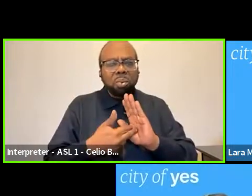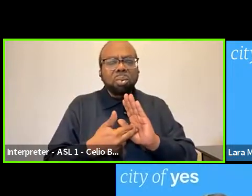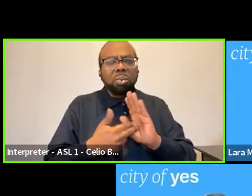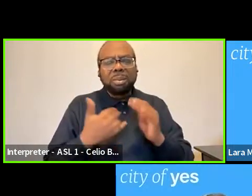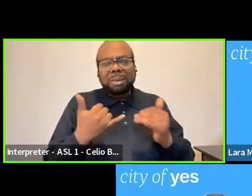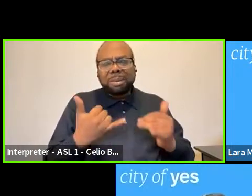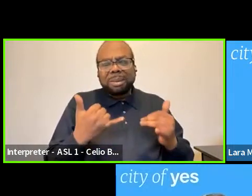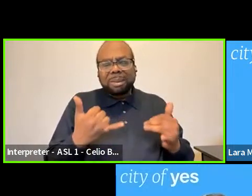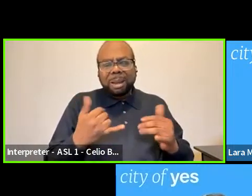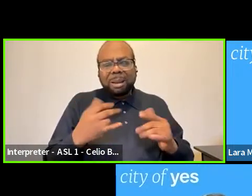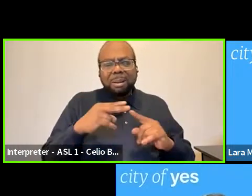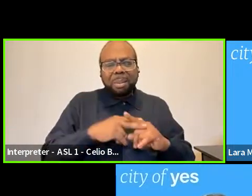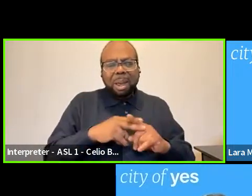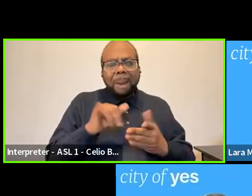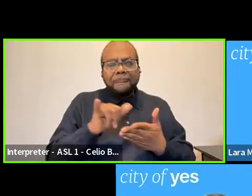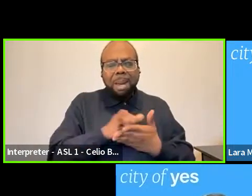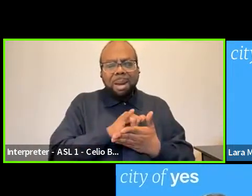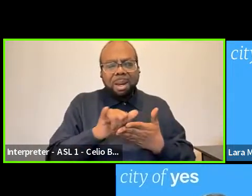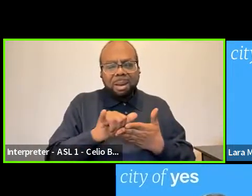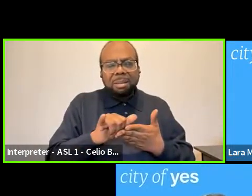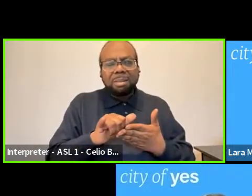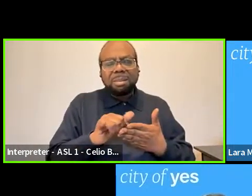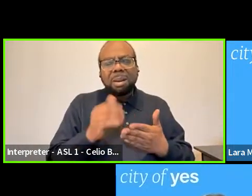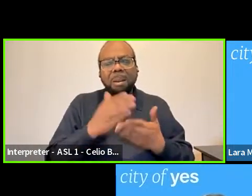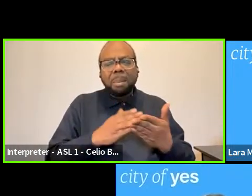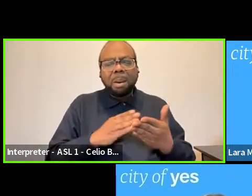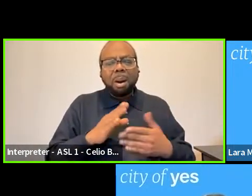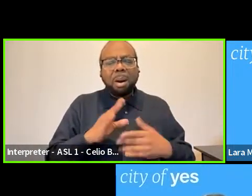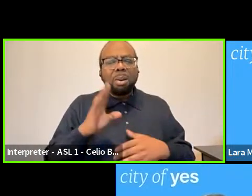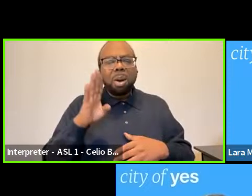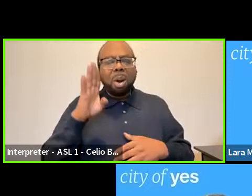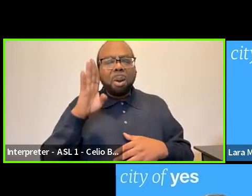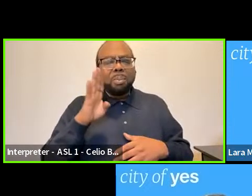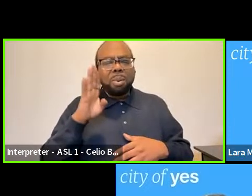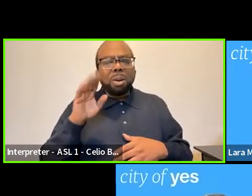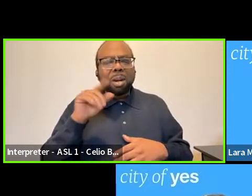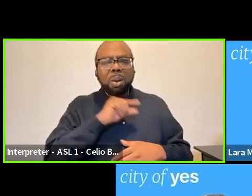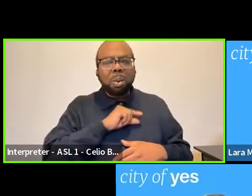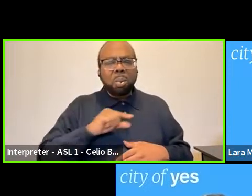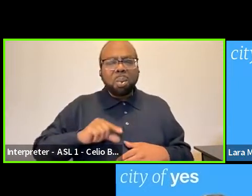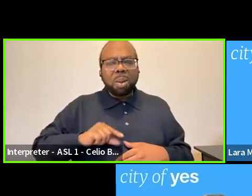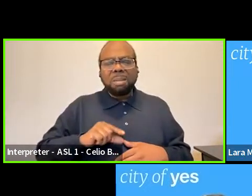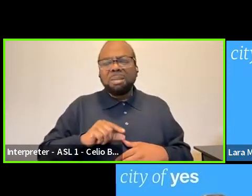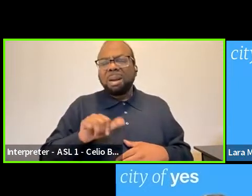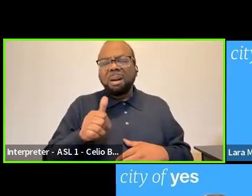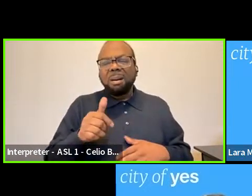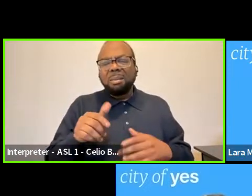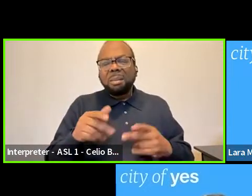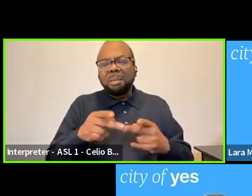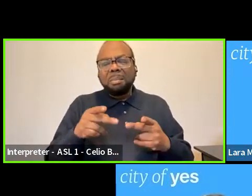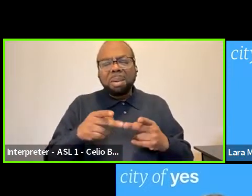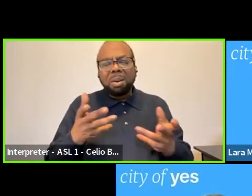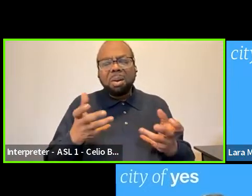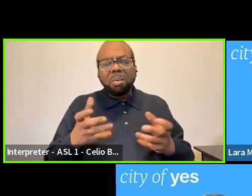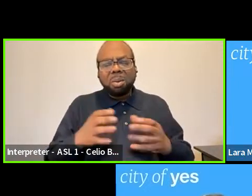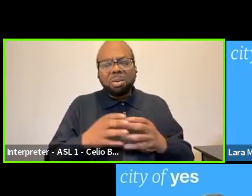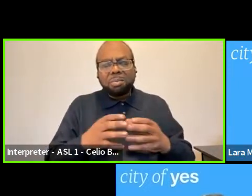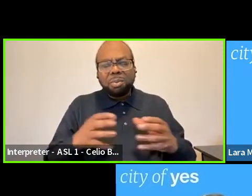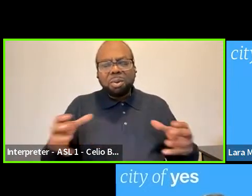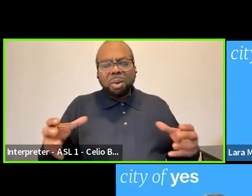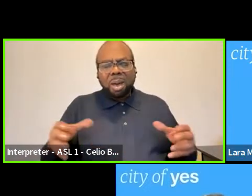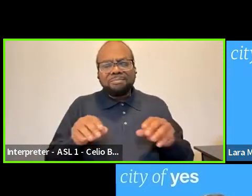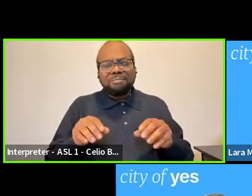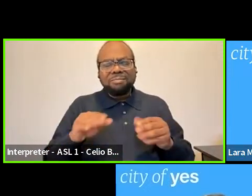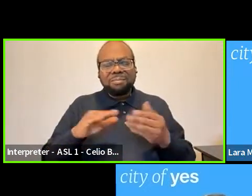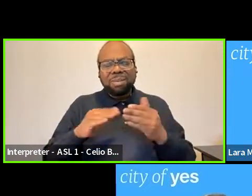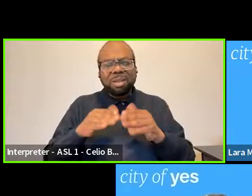today they only apply in Manhattan below 60th Street, parts of Brooklyn and Queens, along the East River, a few other places. We proposed to expand them citywide. We